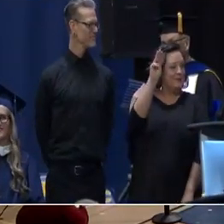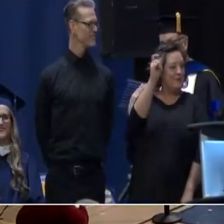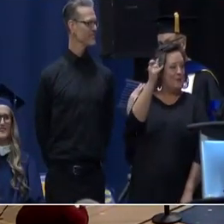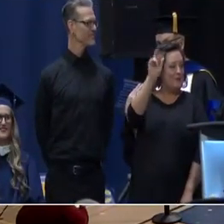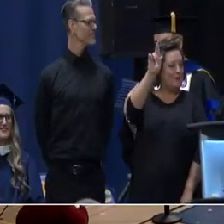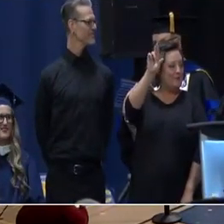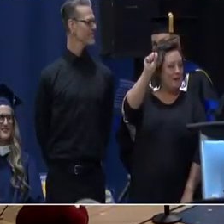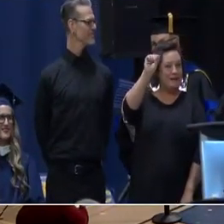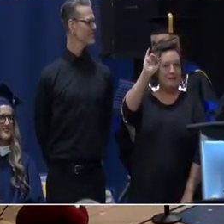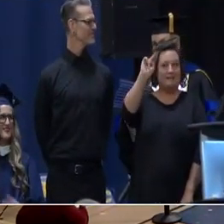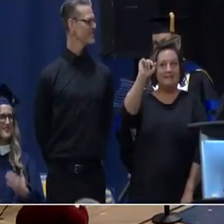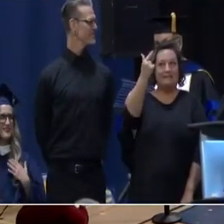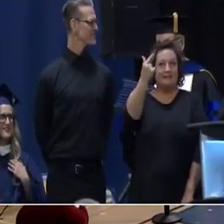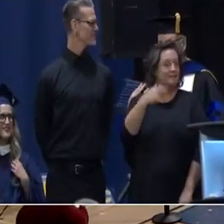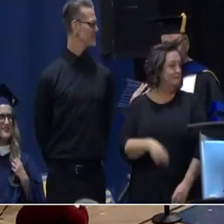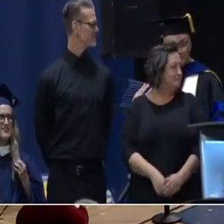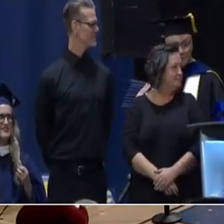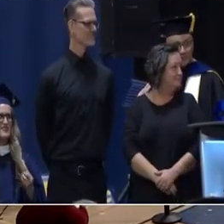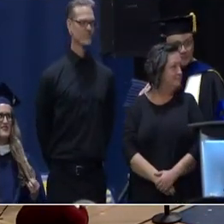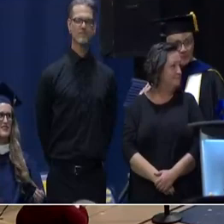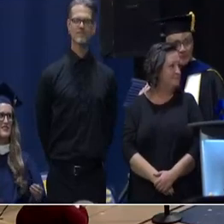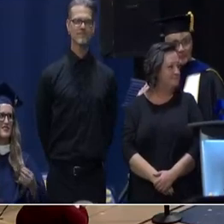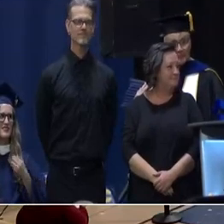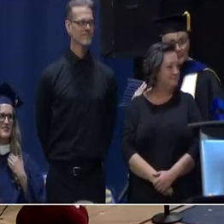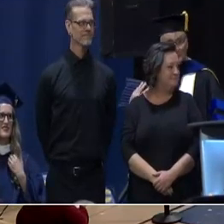Kumar Singh.